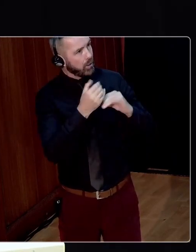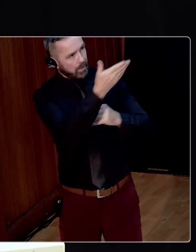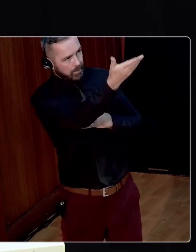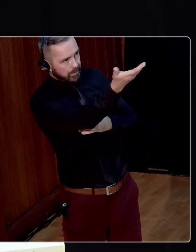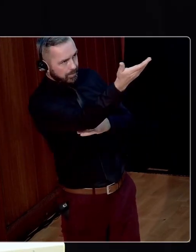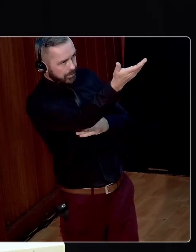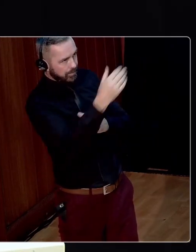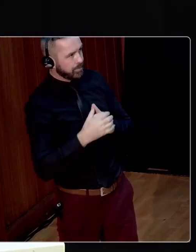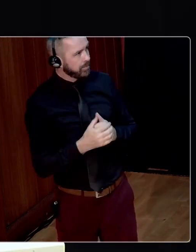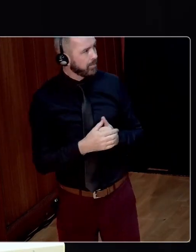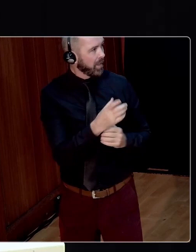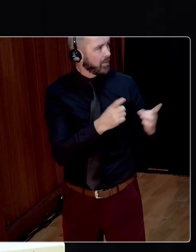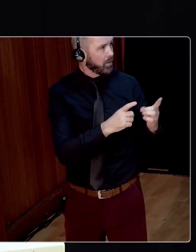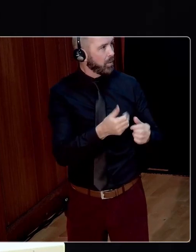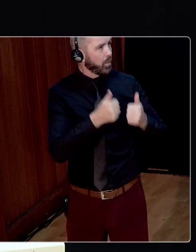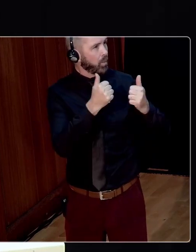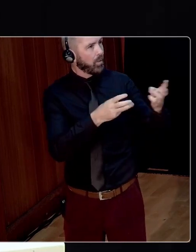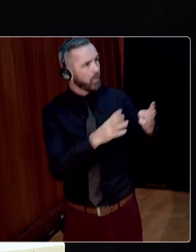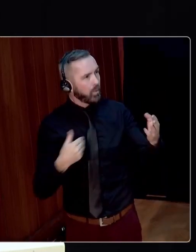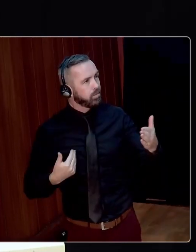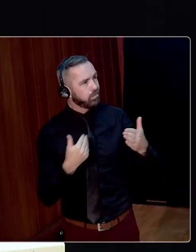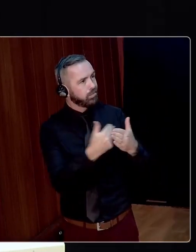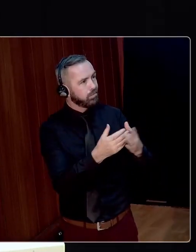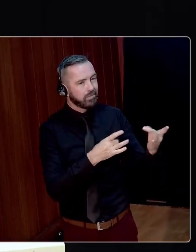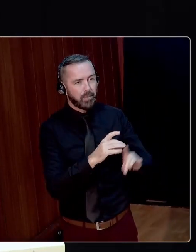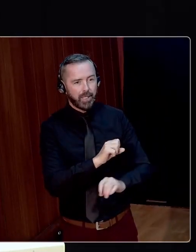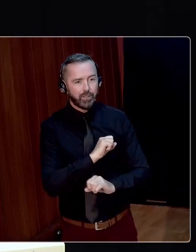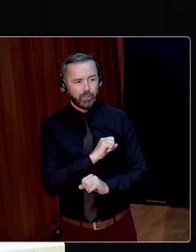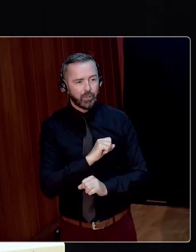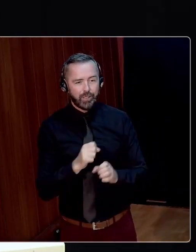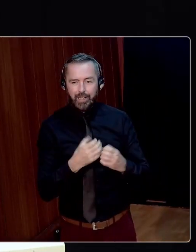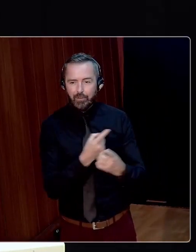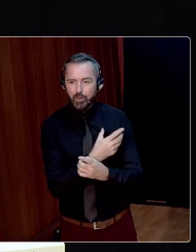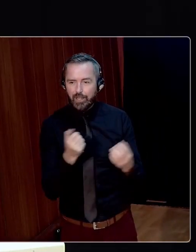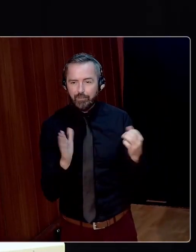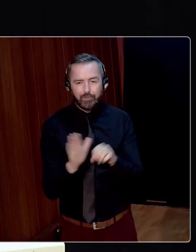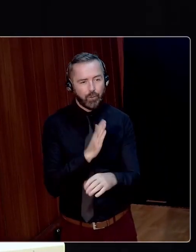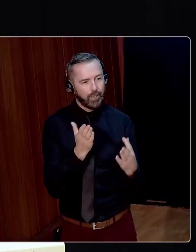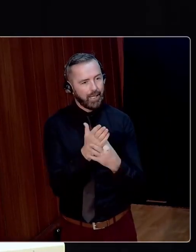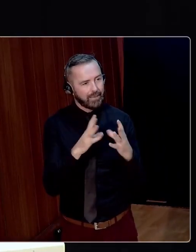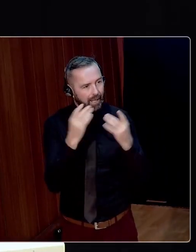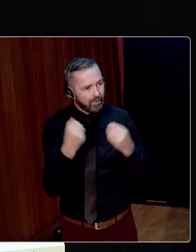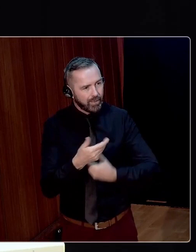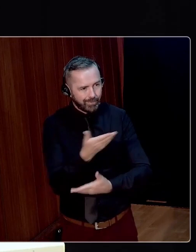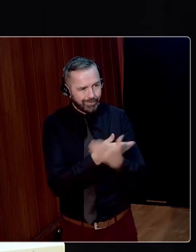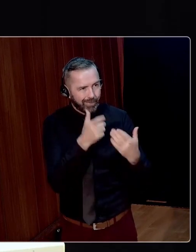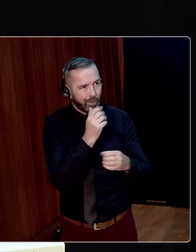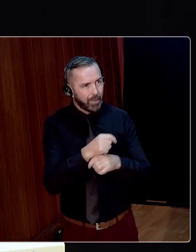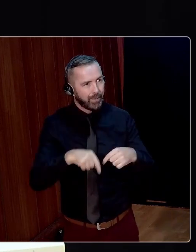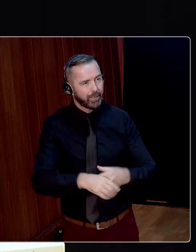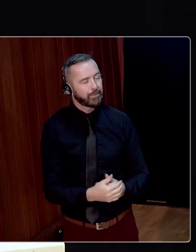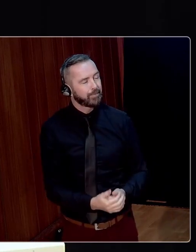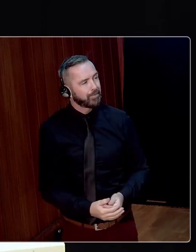there. And they have done wonderful work throughout this conference to make sure that everybody has access to everything that's been discussed here. Just